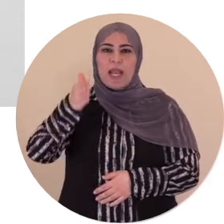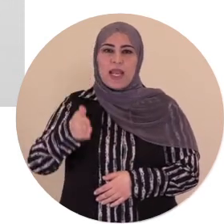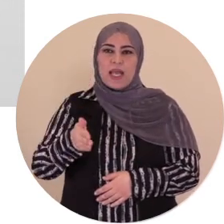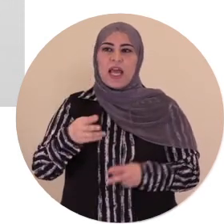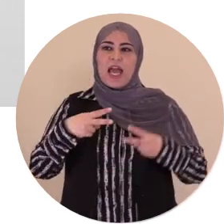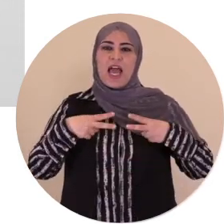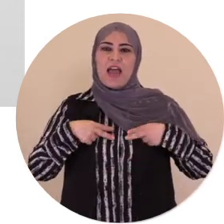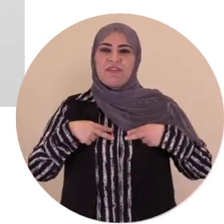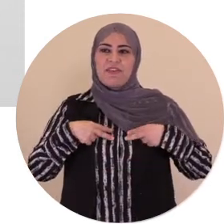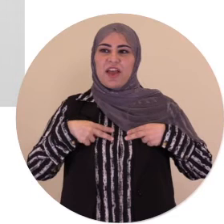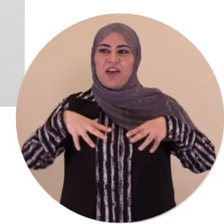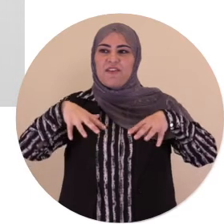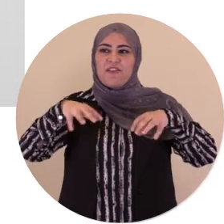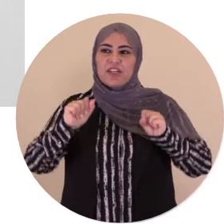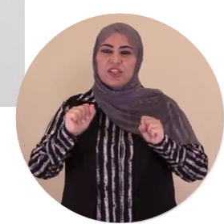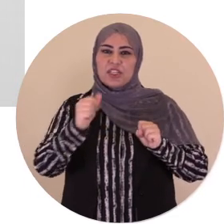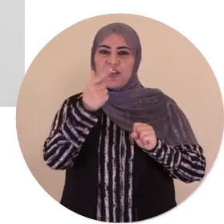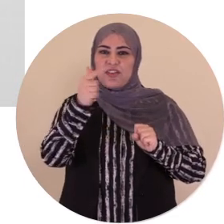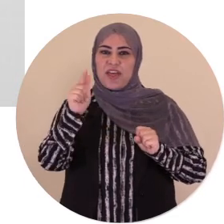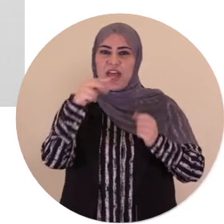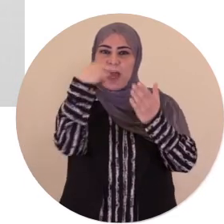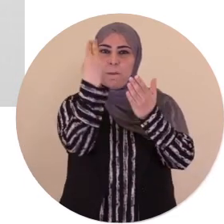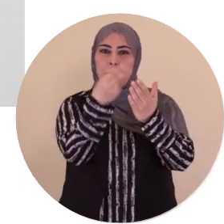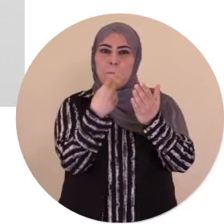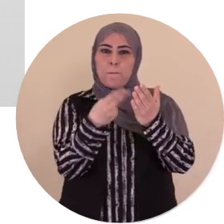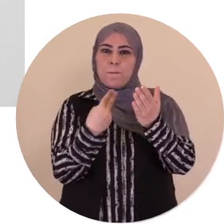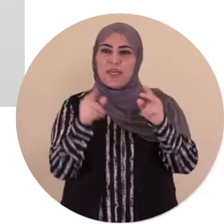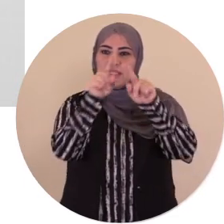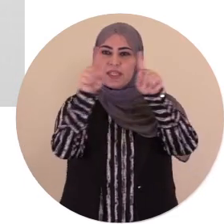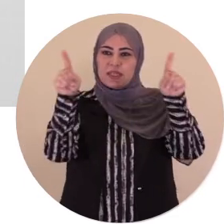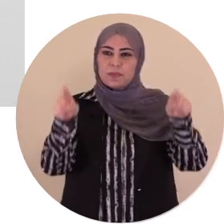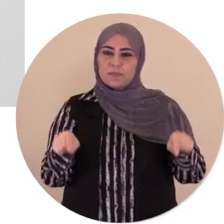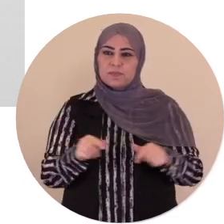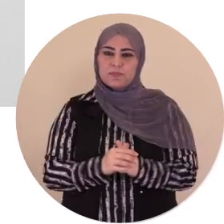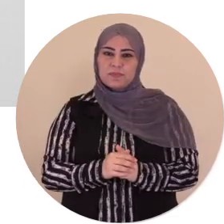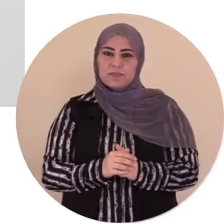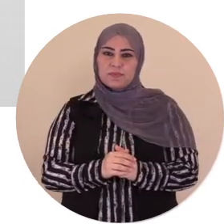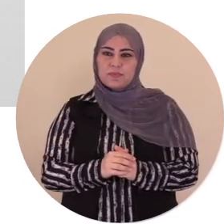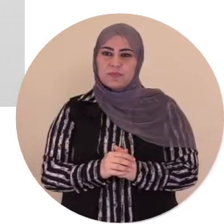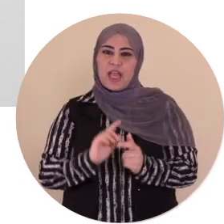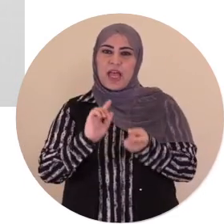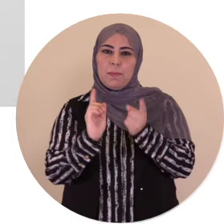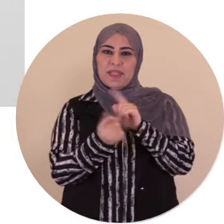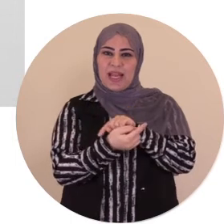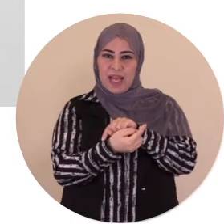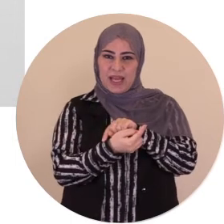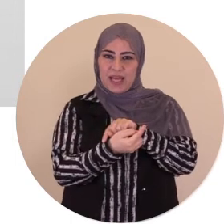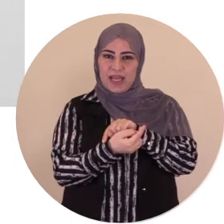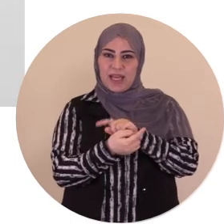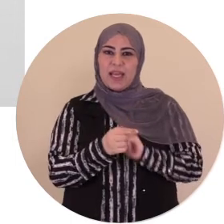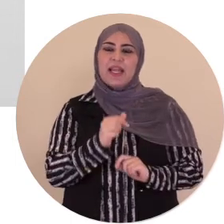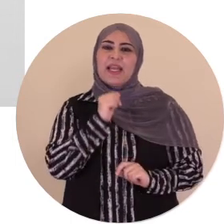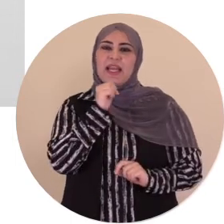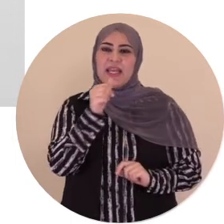identify the object in the sentence? Yes, it's the painting. So it will be the painting will what?